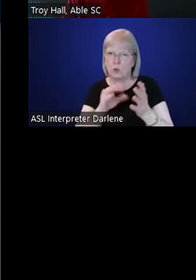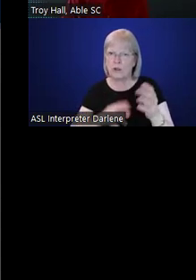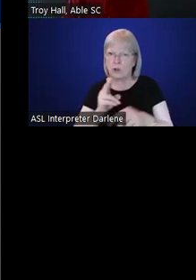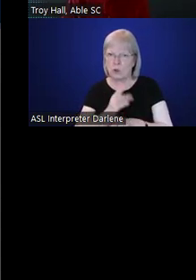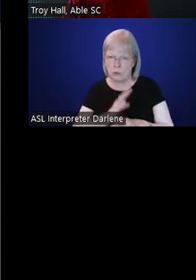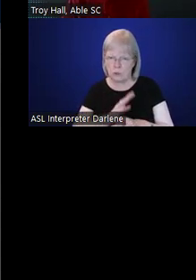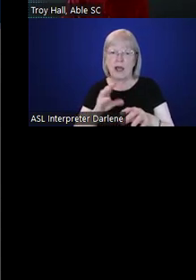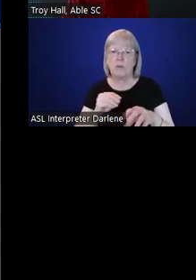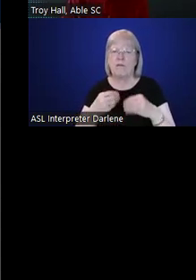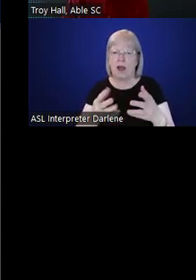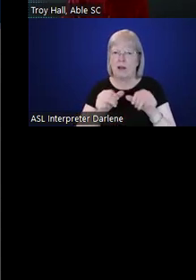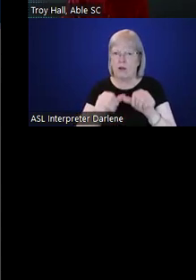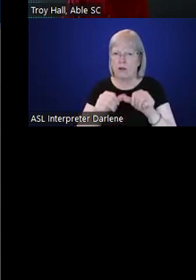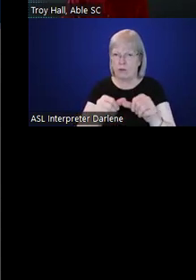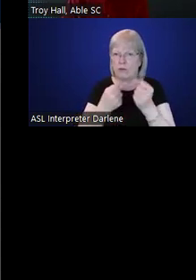working environment.